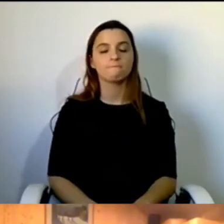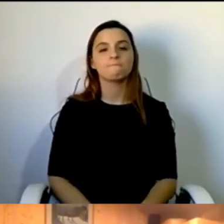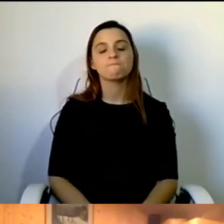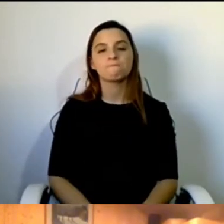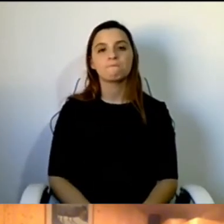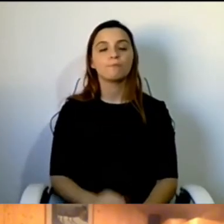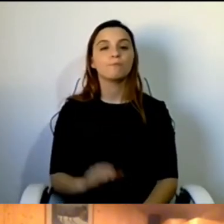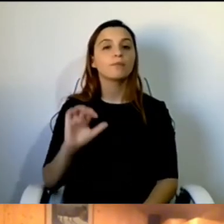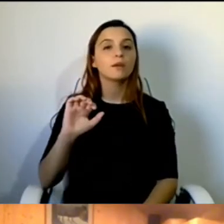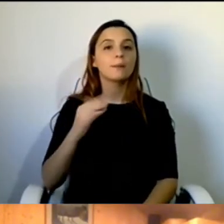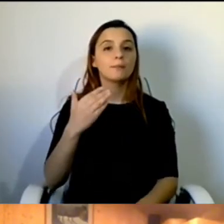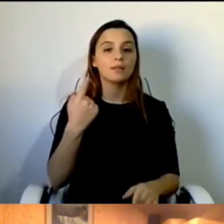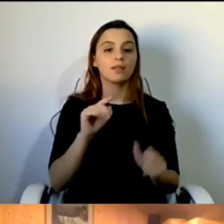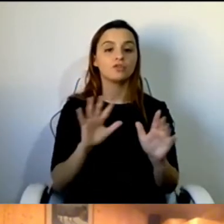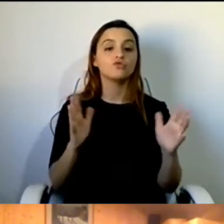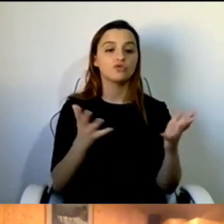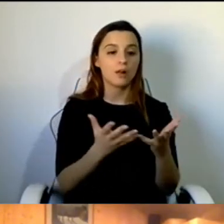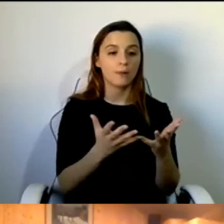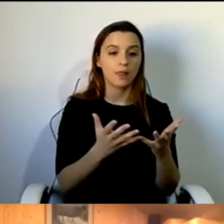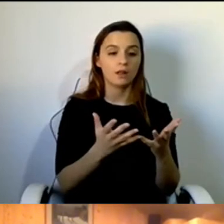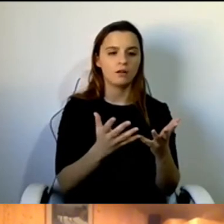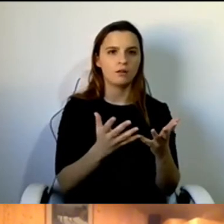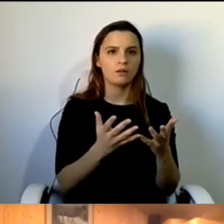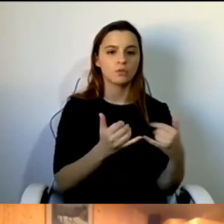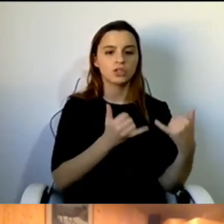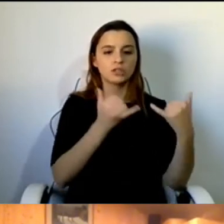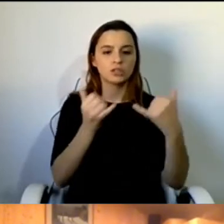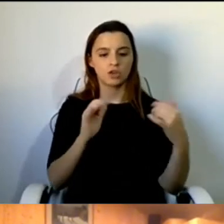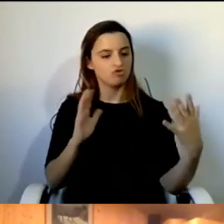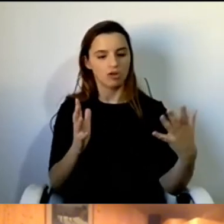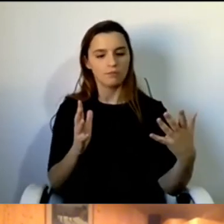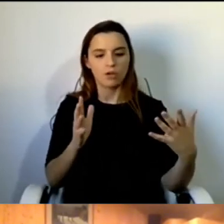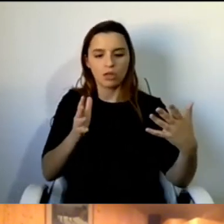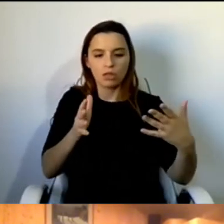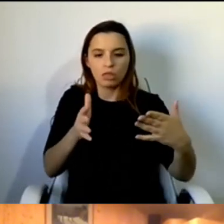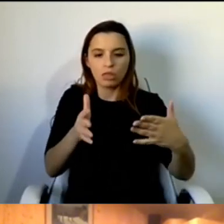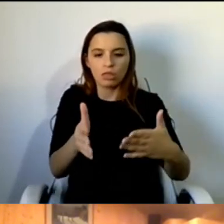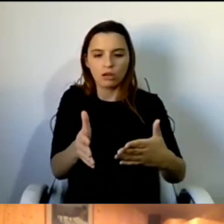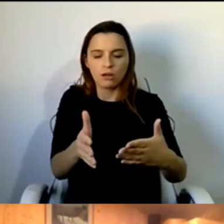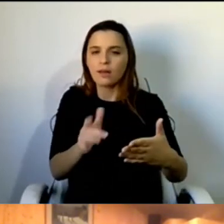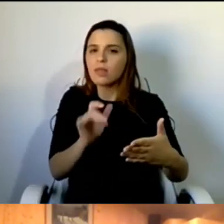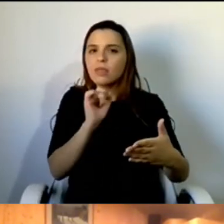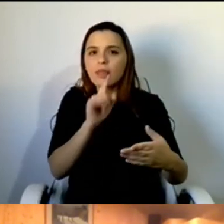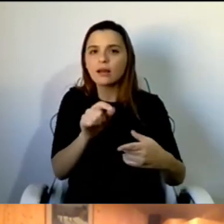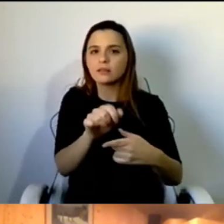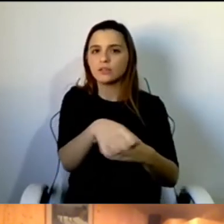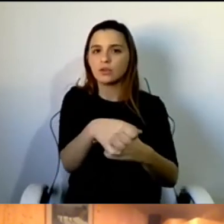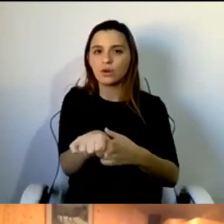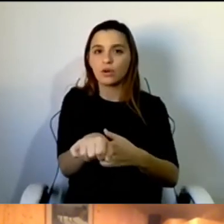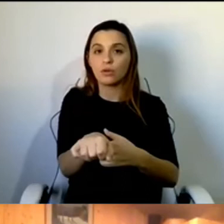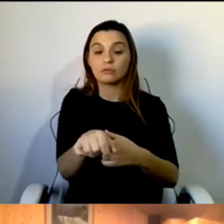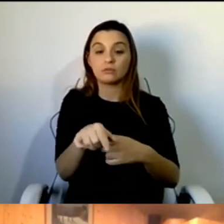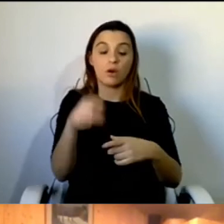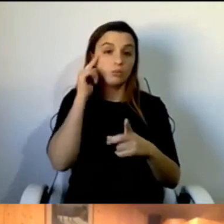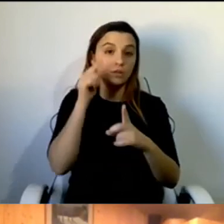will look at whether or not you have the right to personal assistance. To have the right to personal assistance, you need to have what